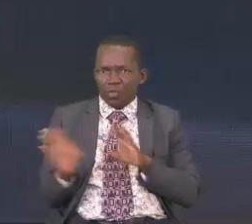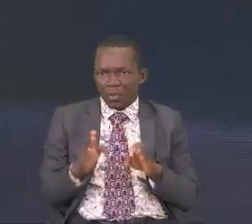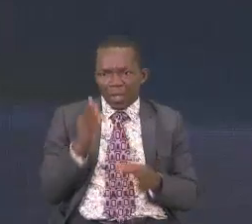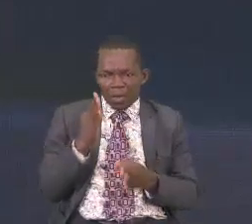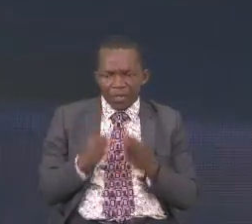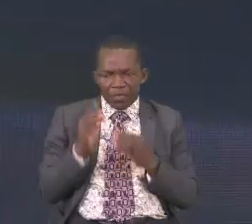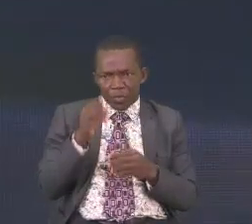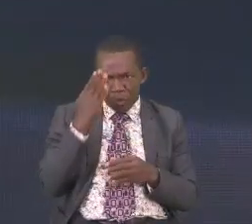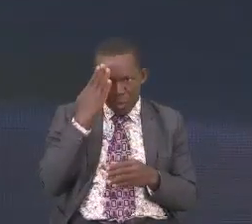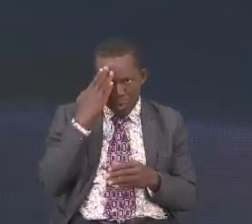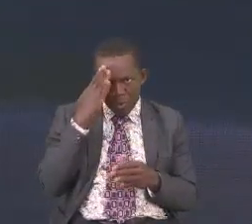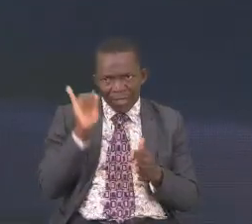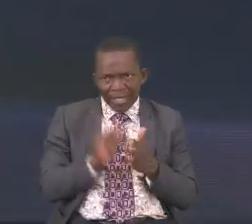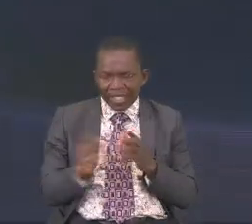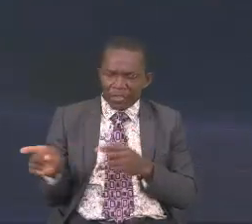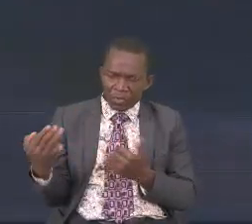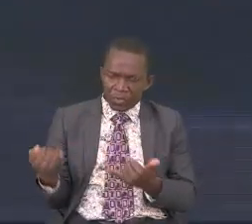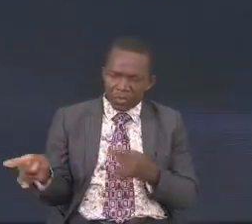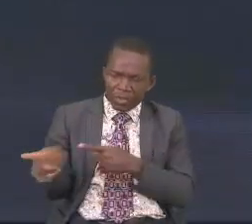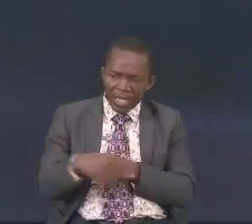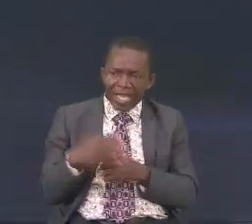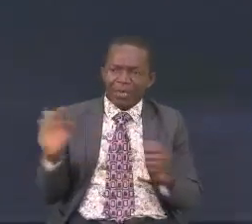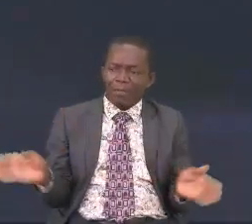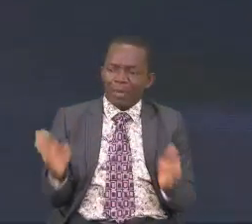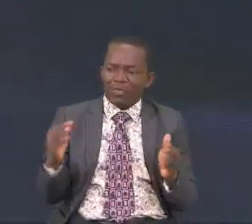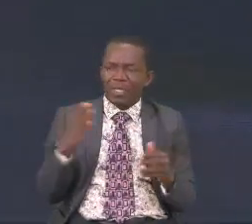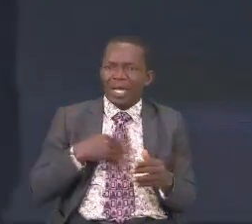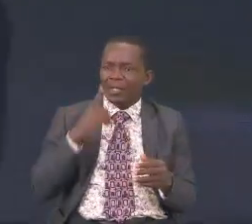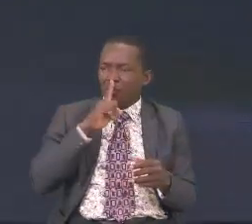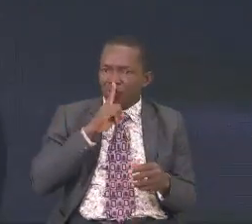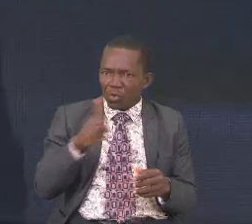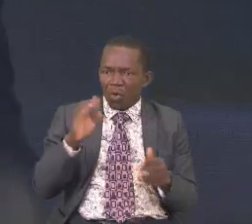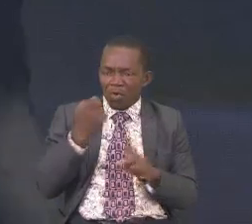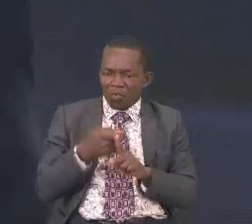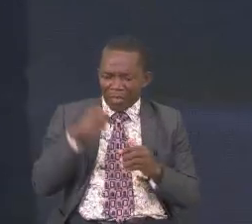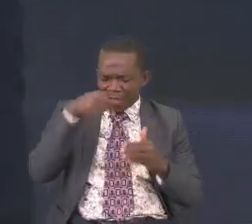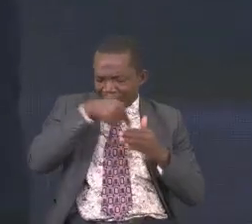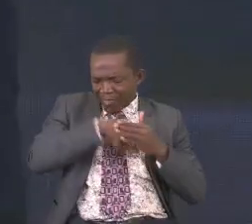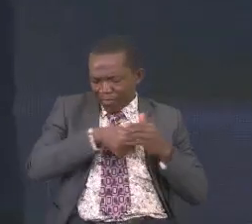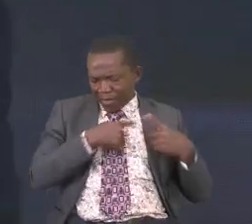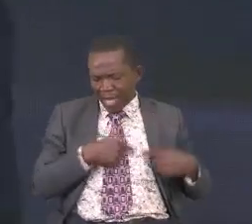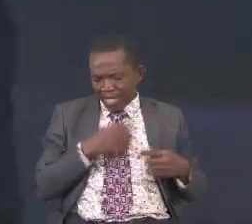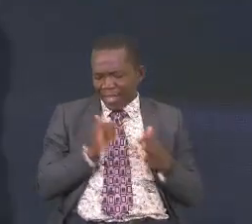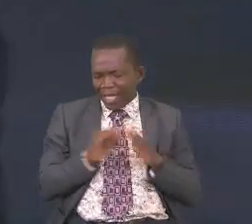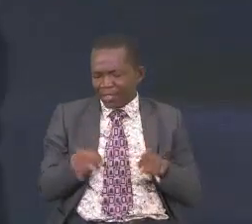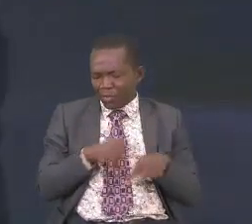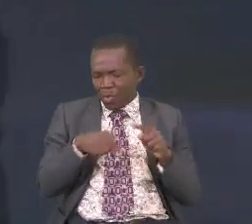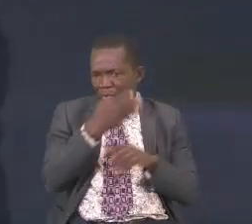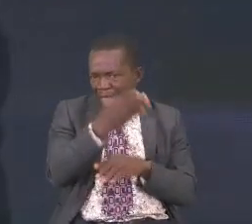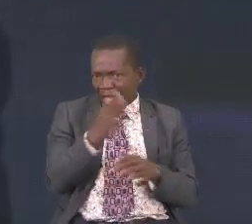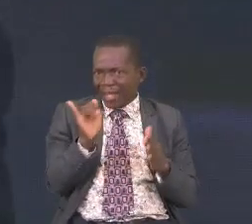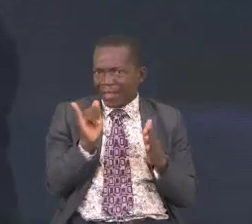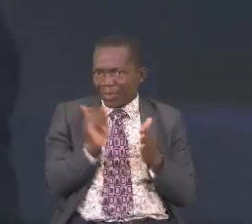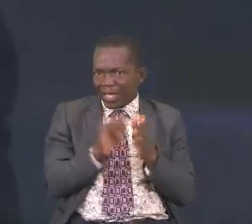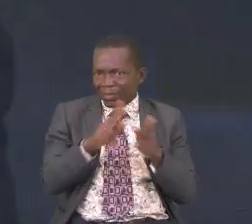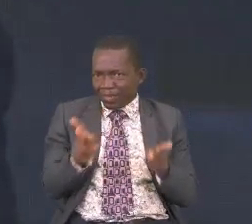today you're persuaded and you are sure to the death of your heart that as you go to that